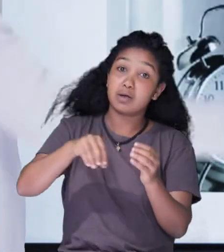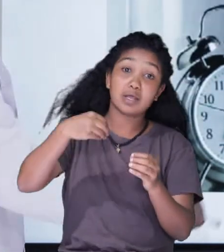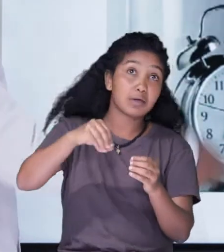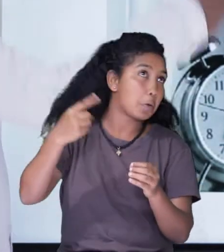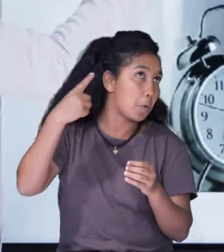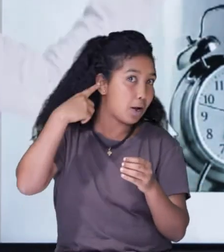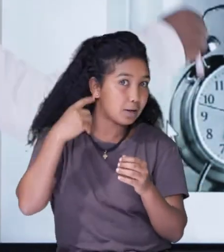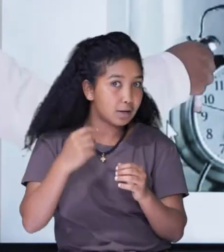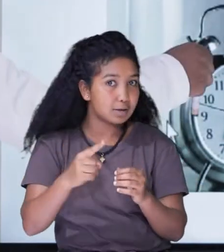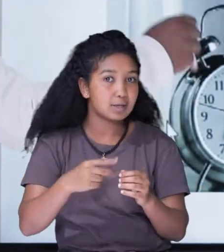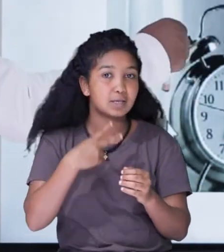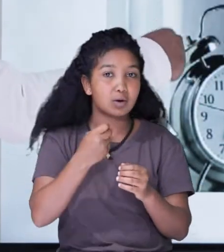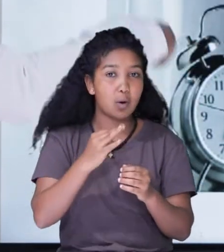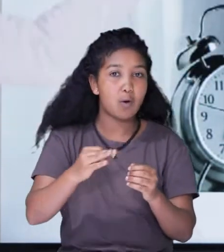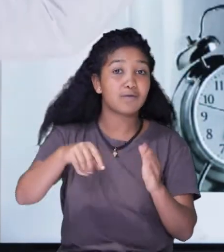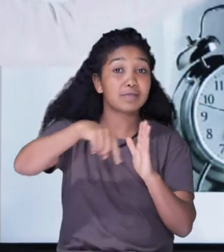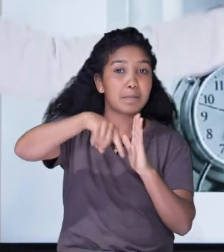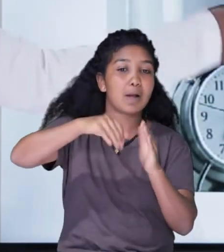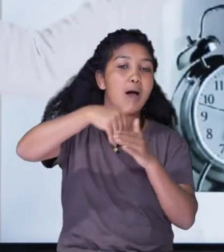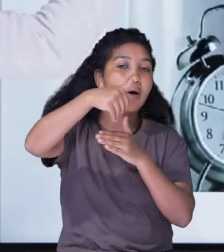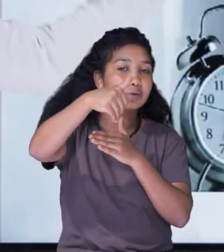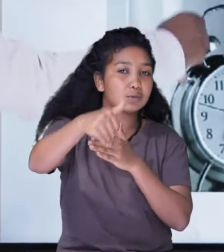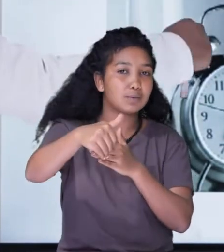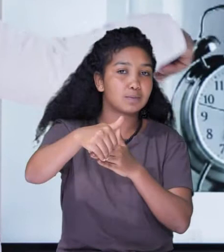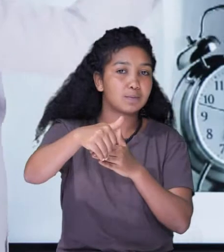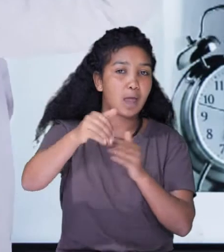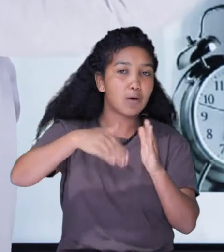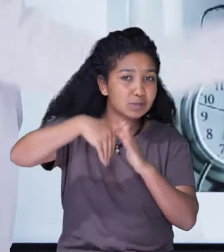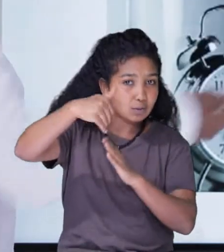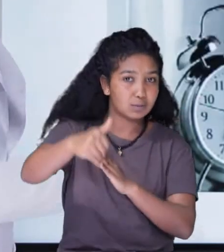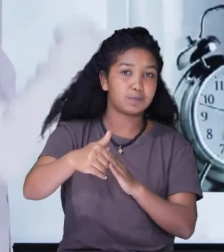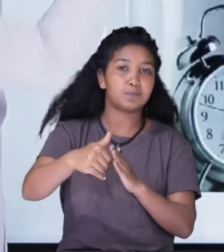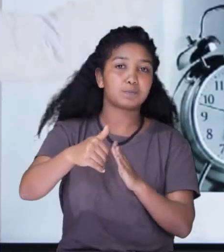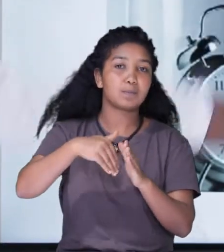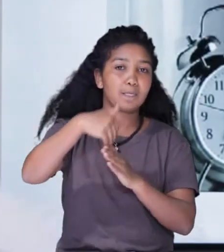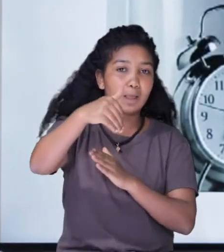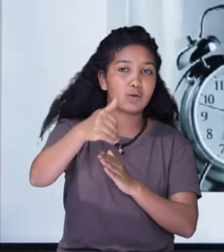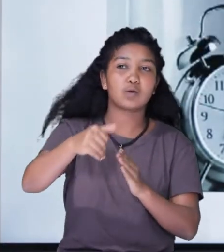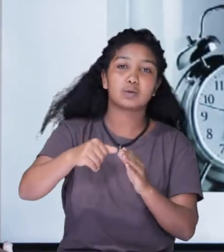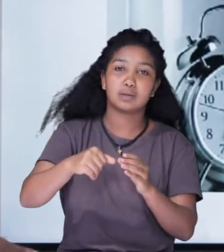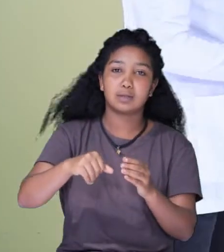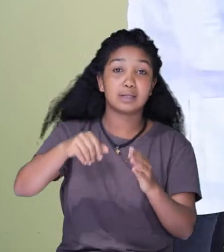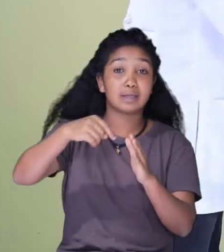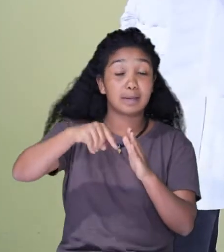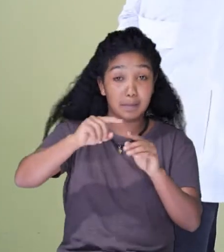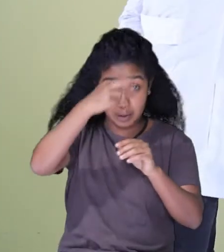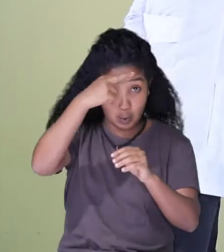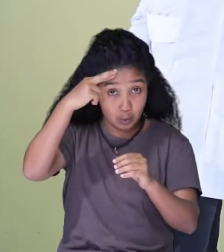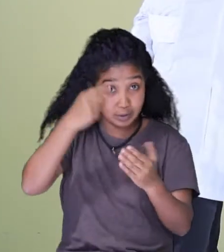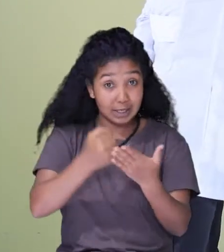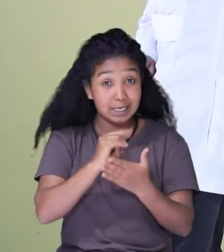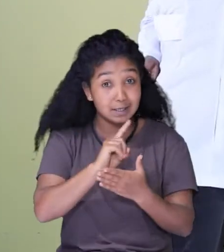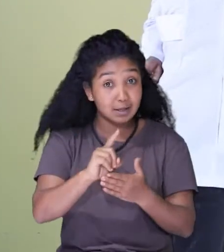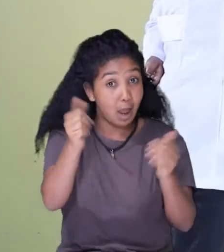can hear the sound of bell outside, the sound of clock outside the bell, because